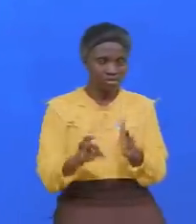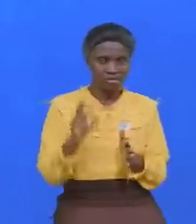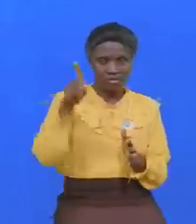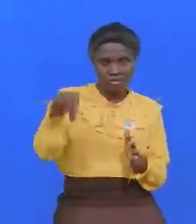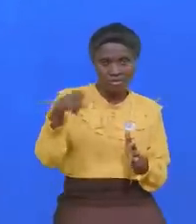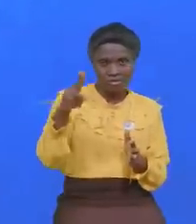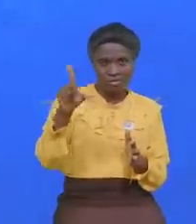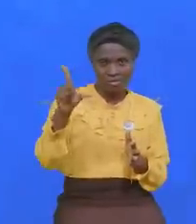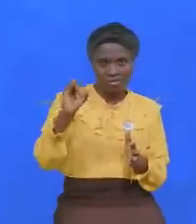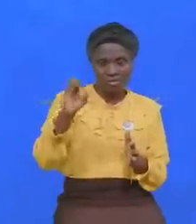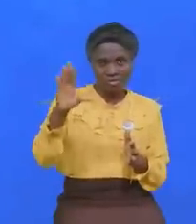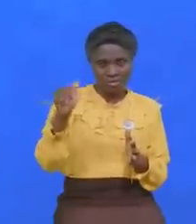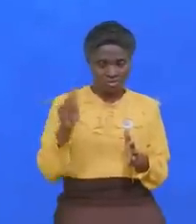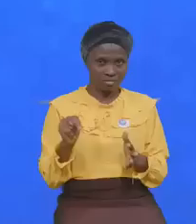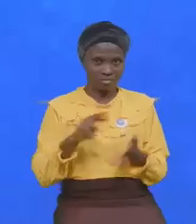Public can.